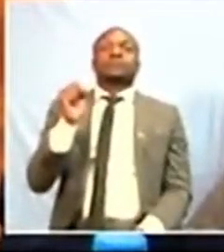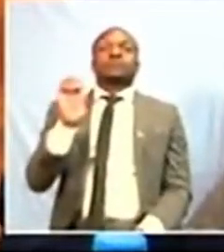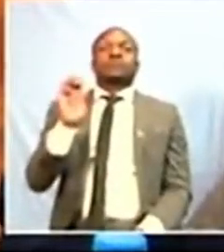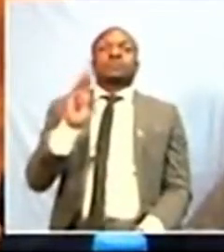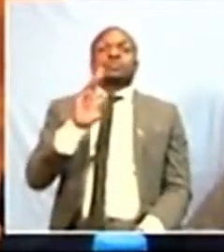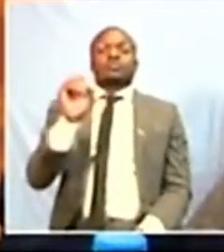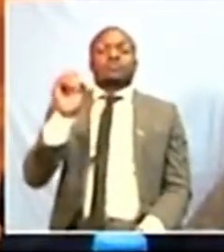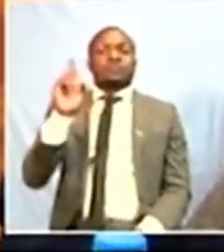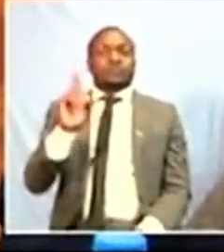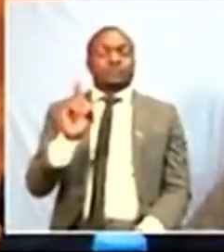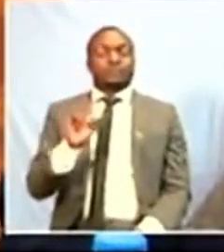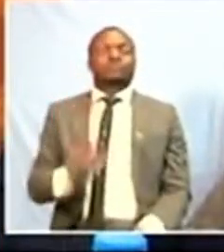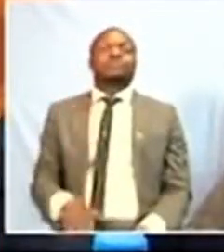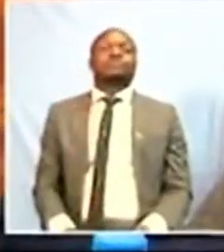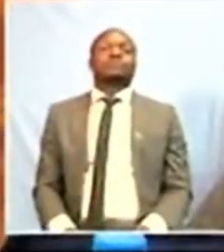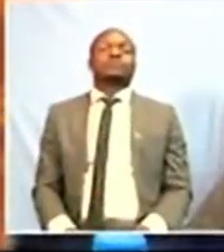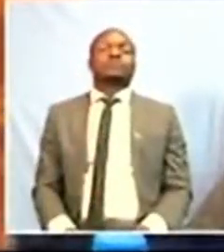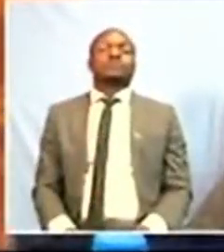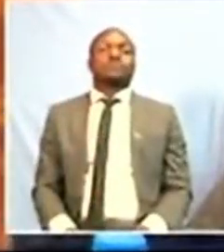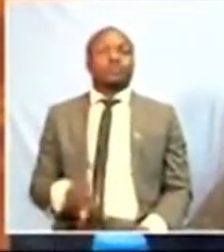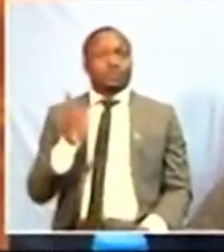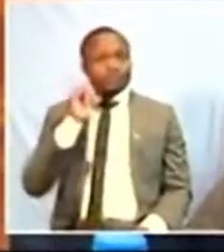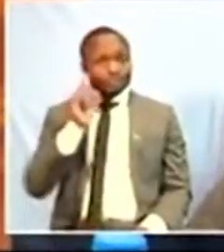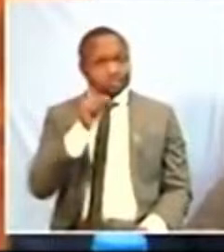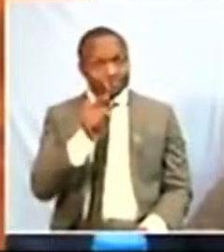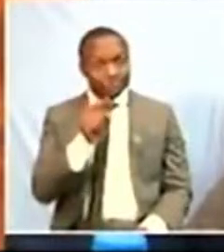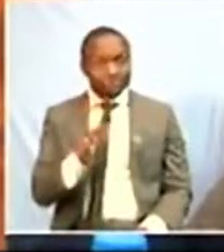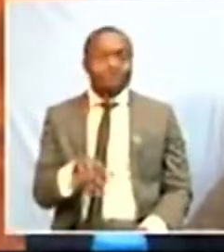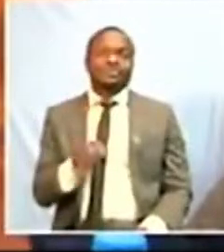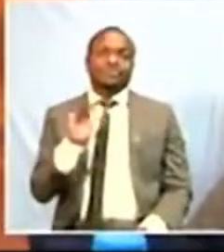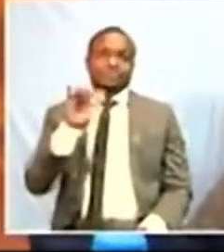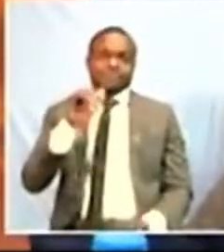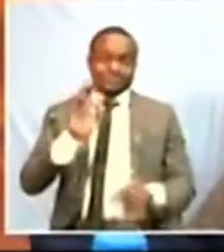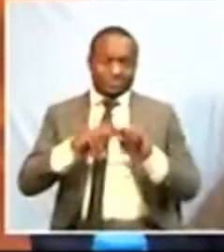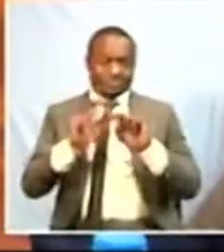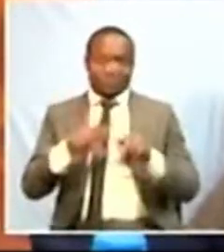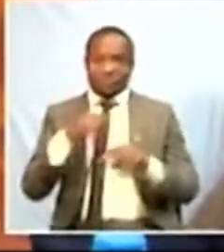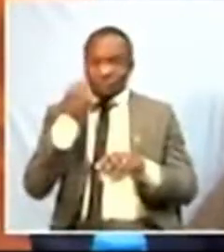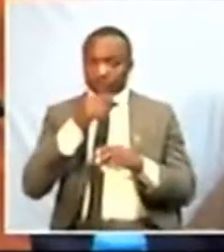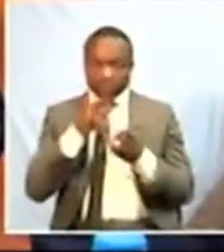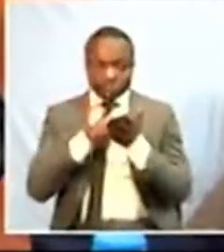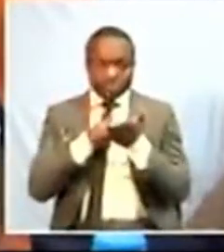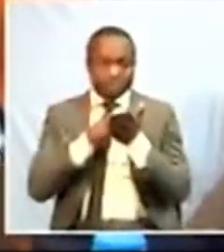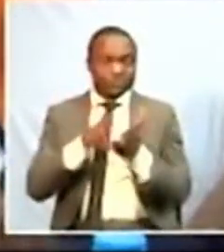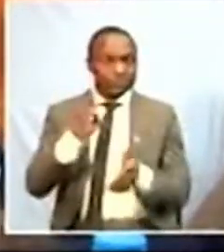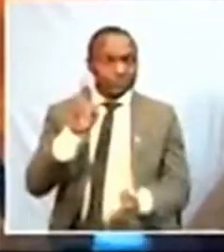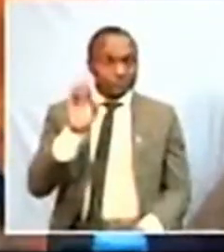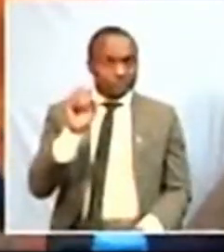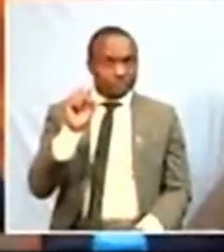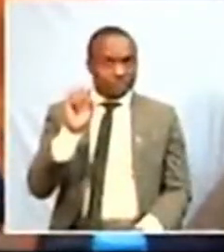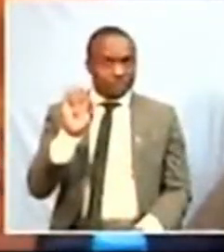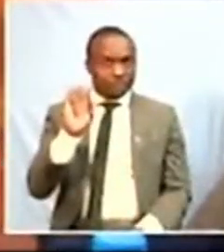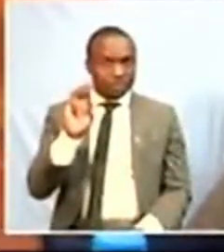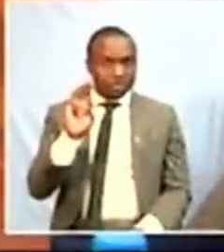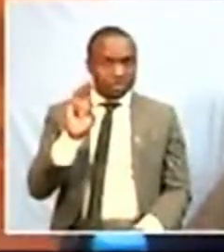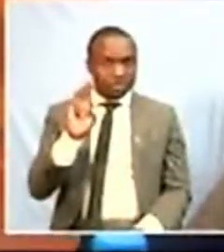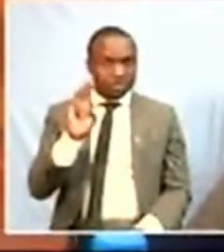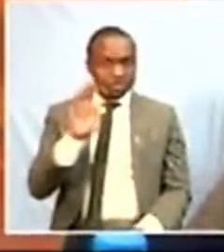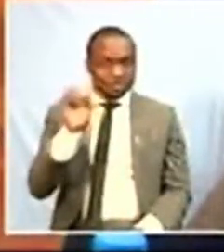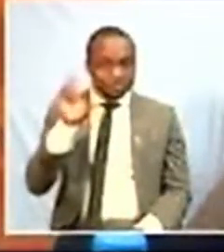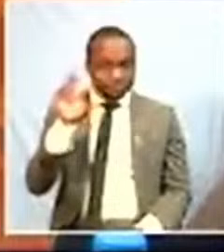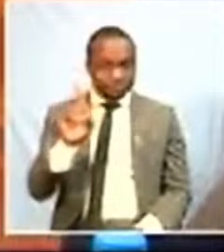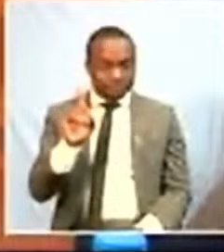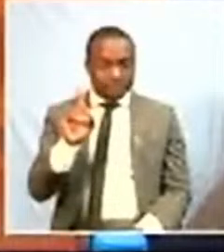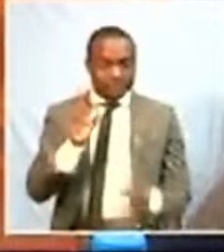Who recommended rosewood? You have heard me. Yes, Chair. Who recommended rosewood? It was recommended through the system, even the council.